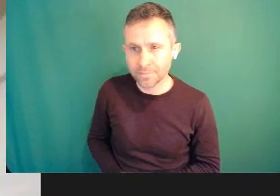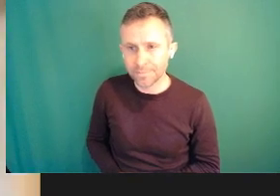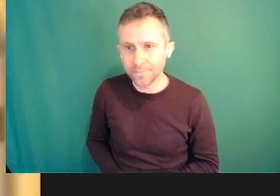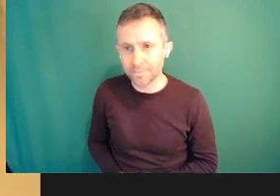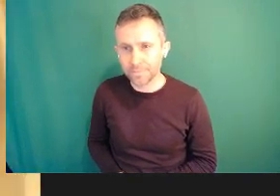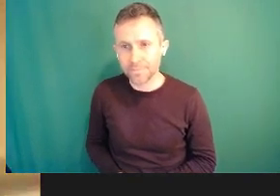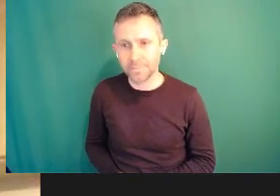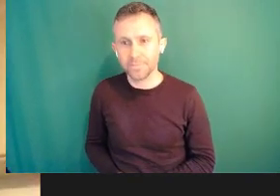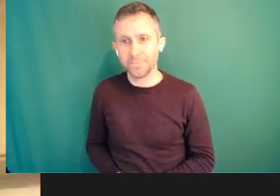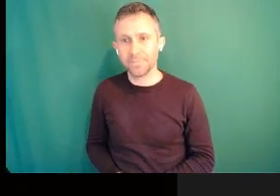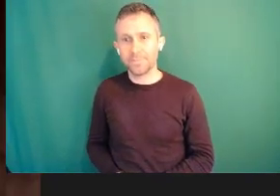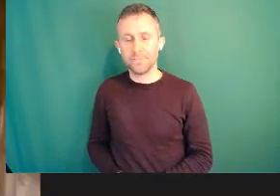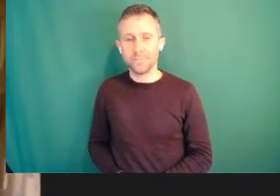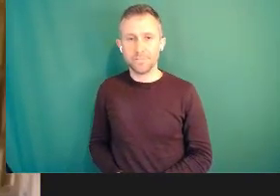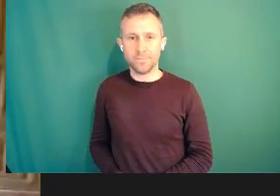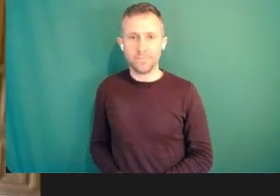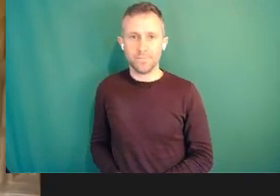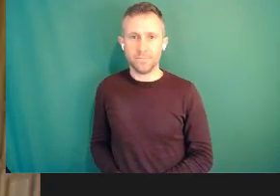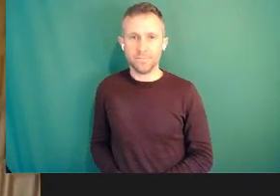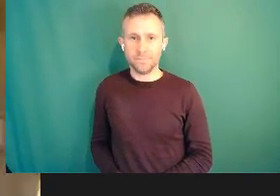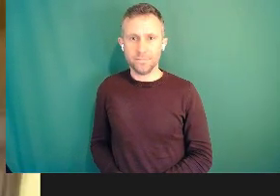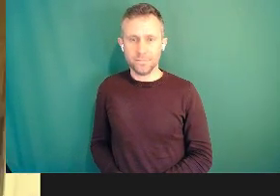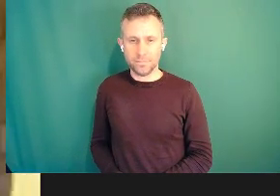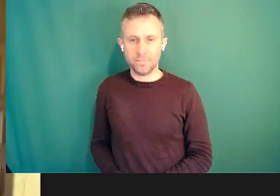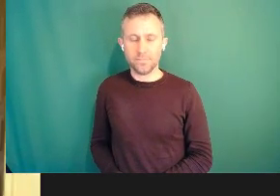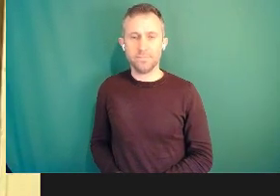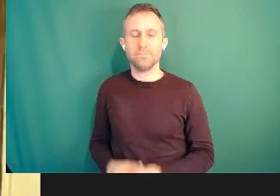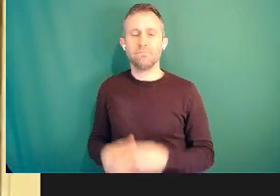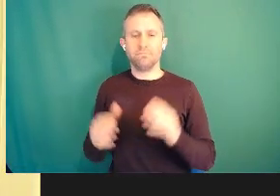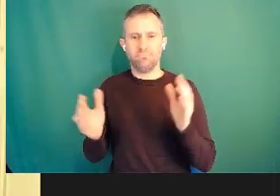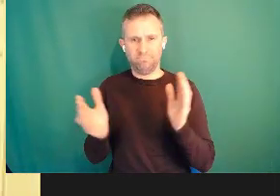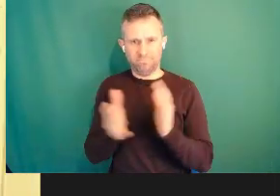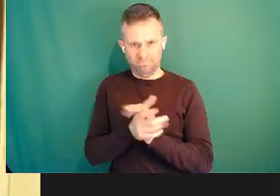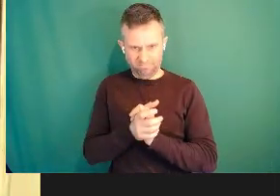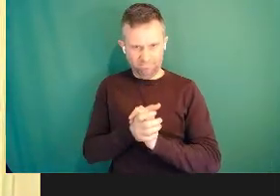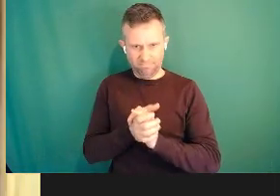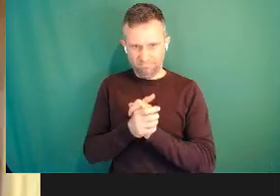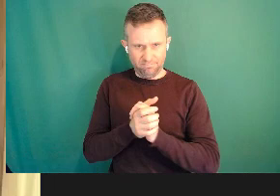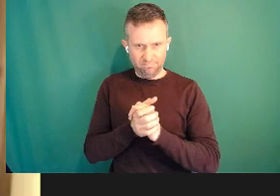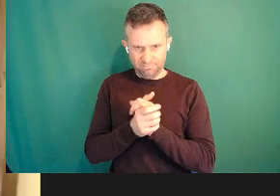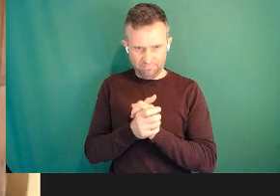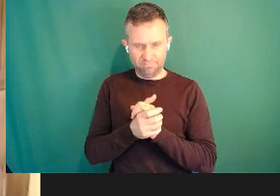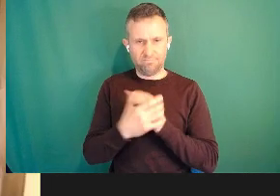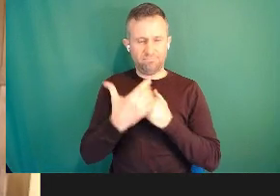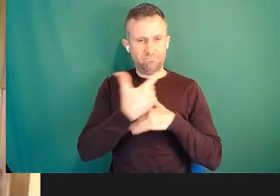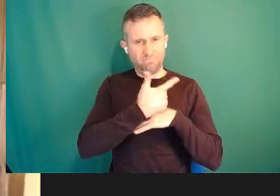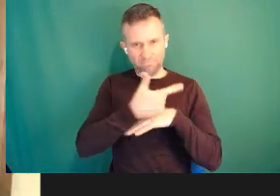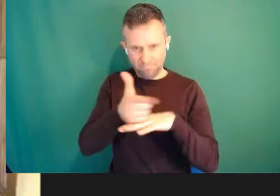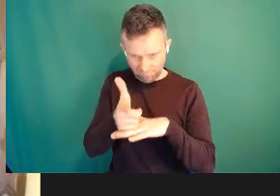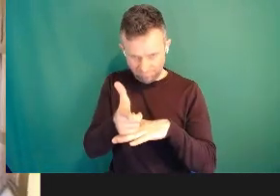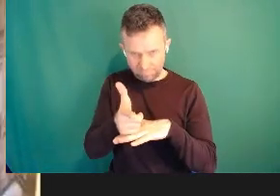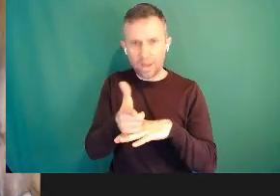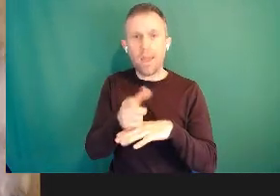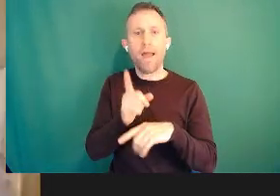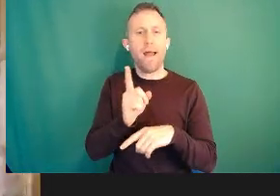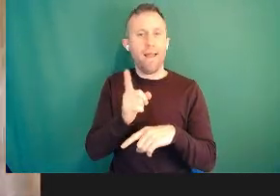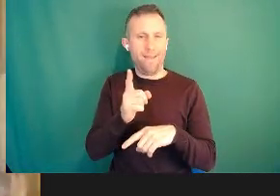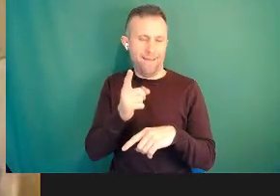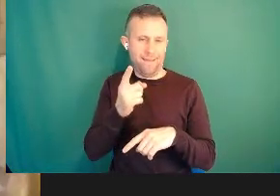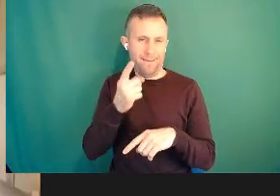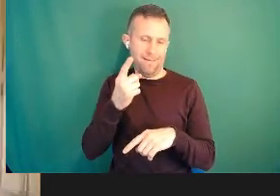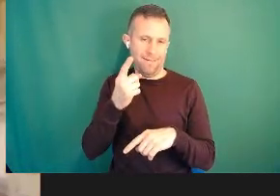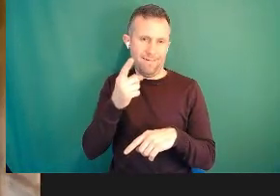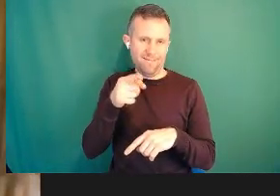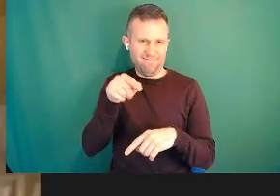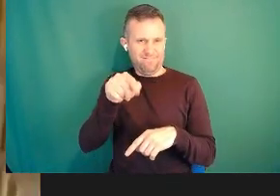Right, so turn the camera around. So we've got these are called the Tudor stairs. And the reason